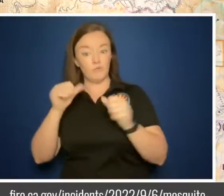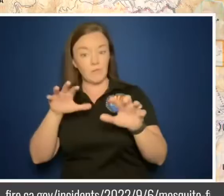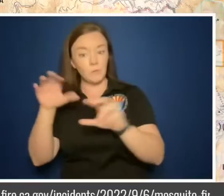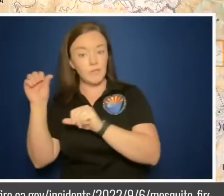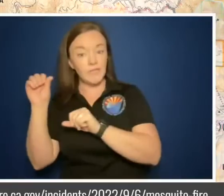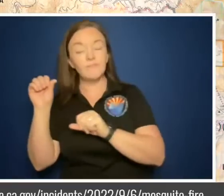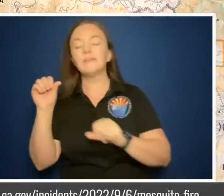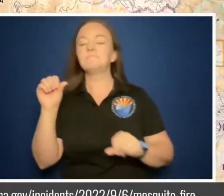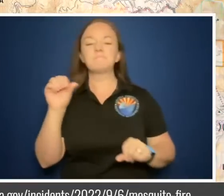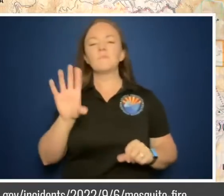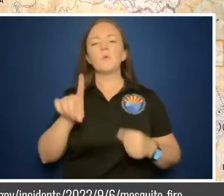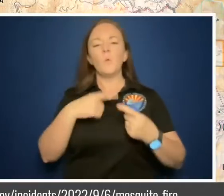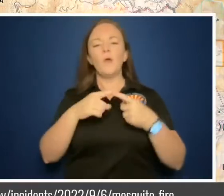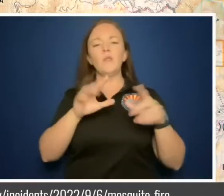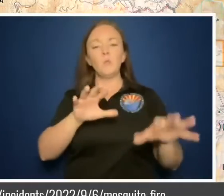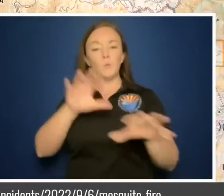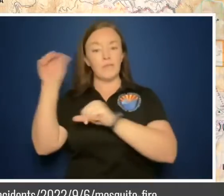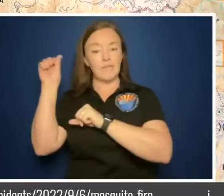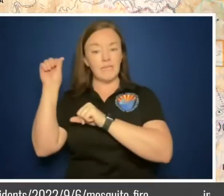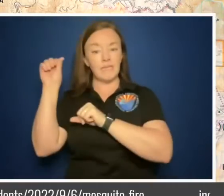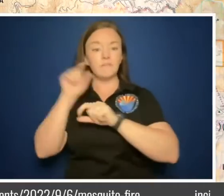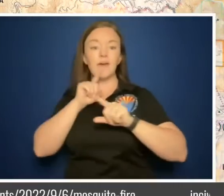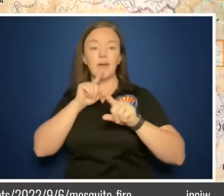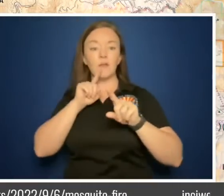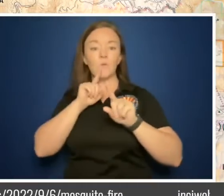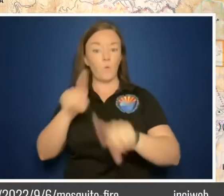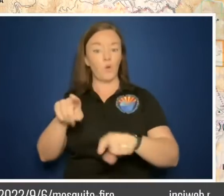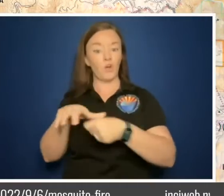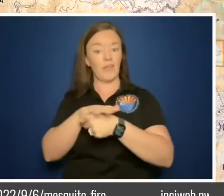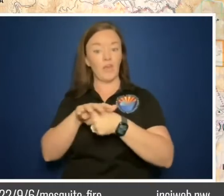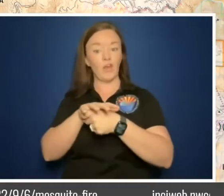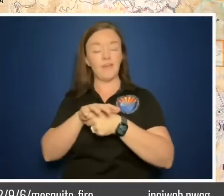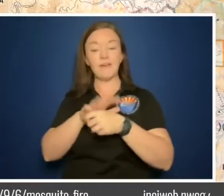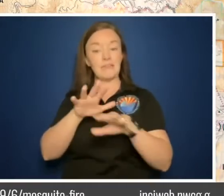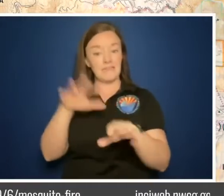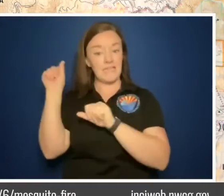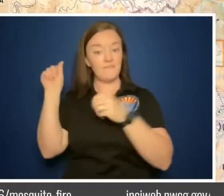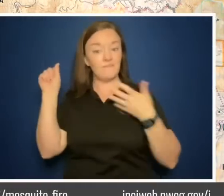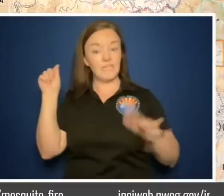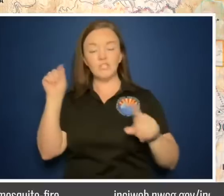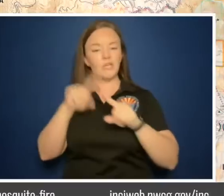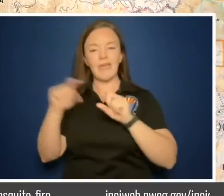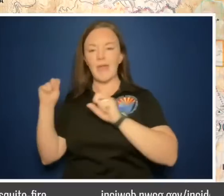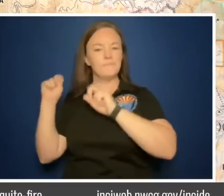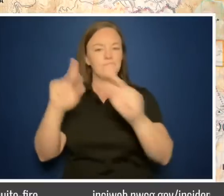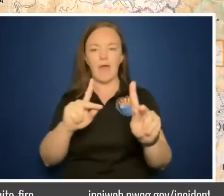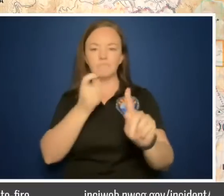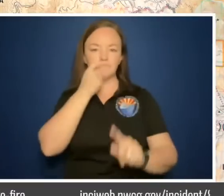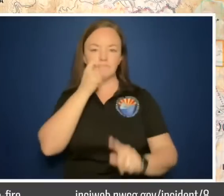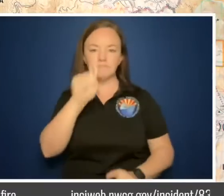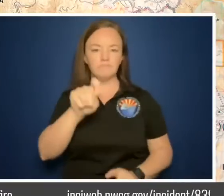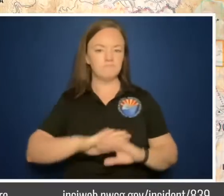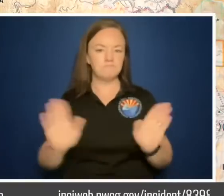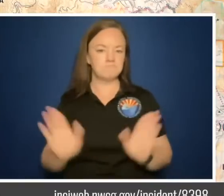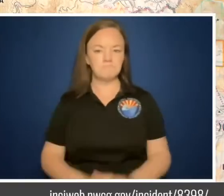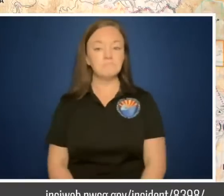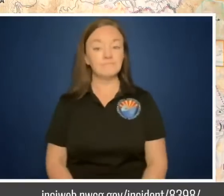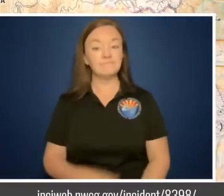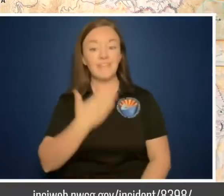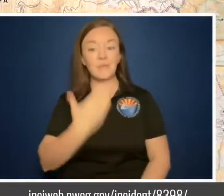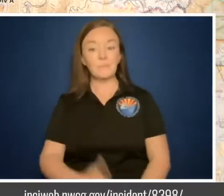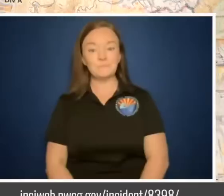exit the evacuation order areas, you cannot return back into an order area. That's all. Thank you.